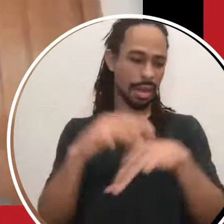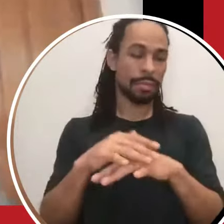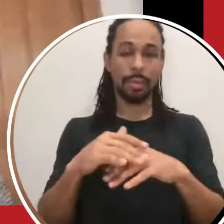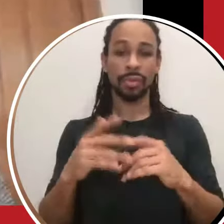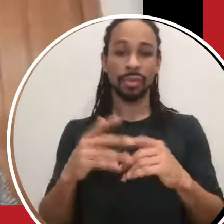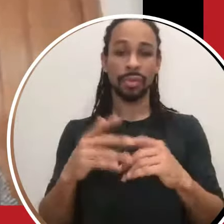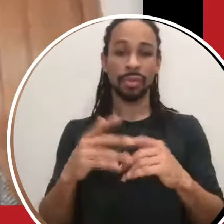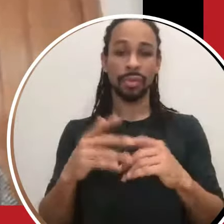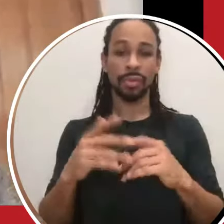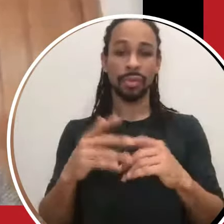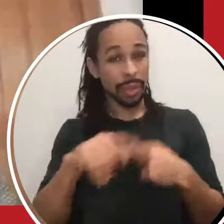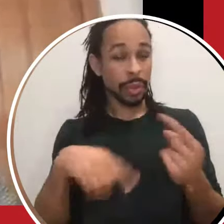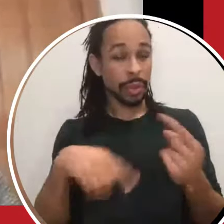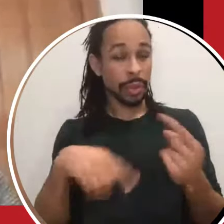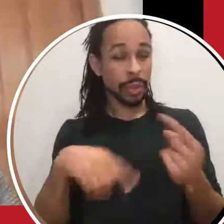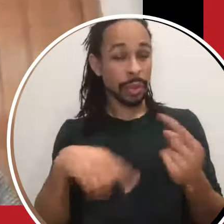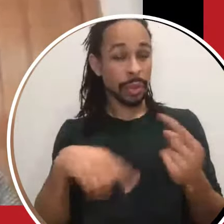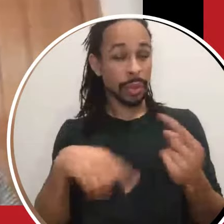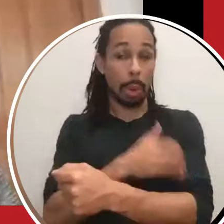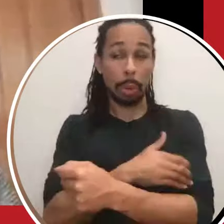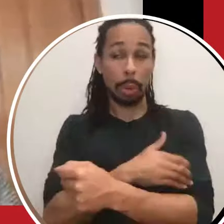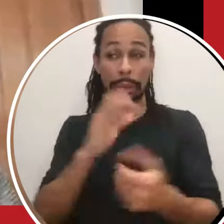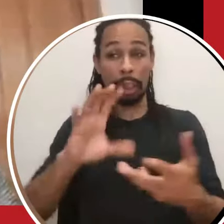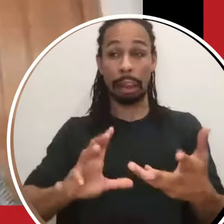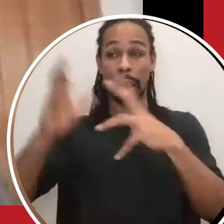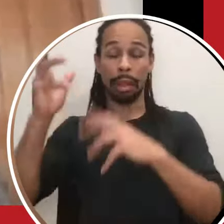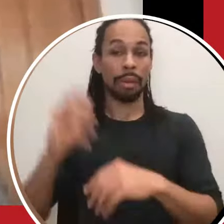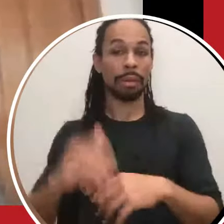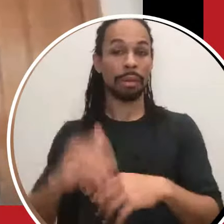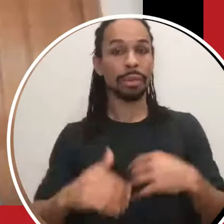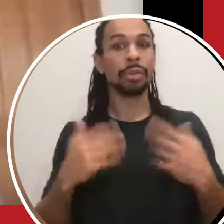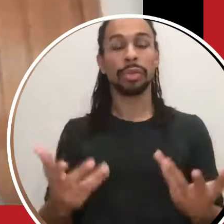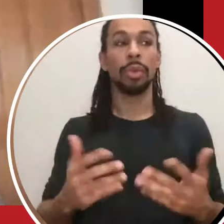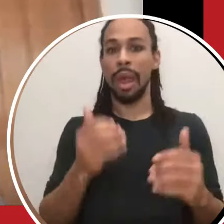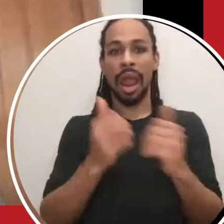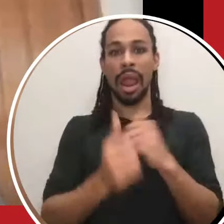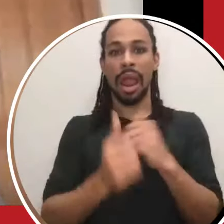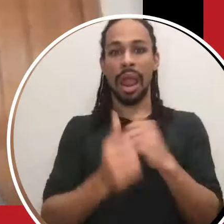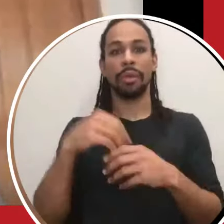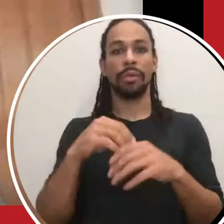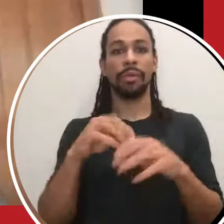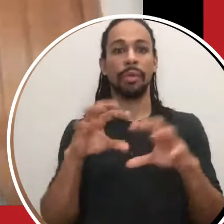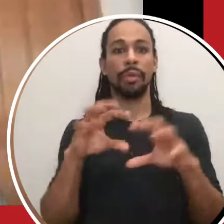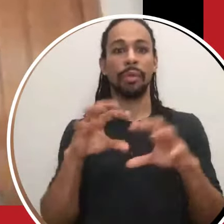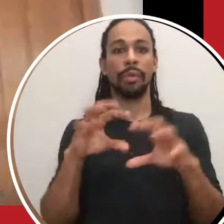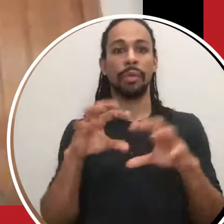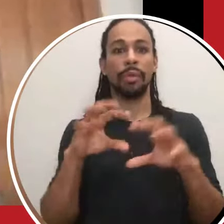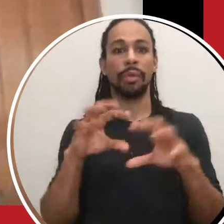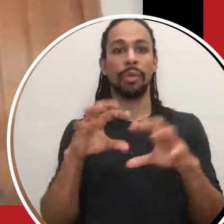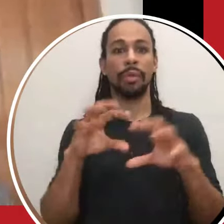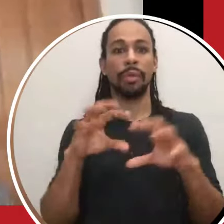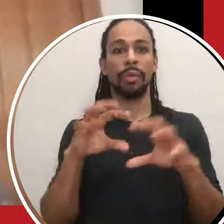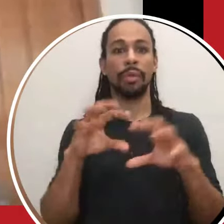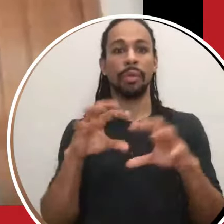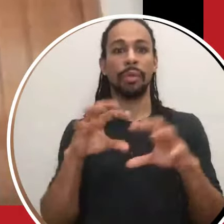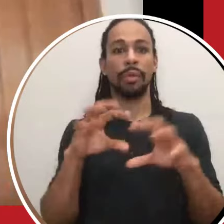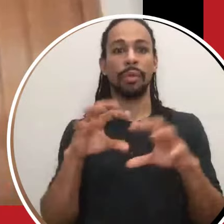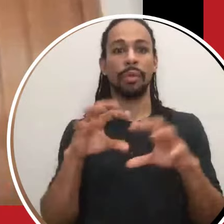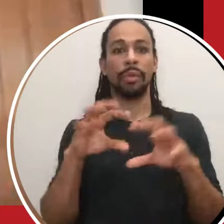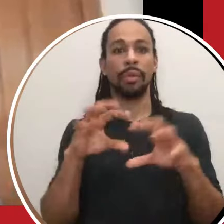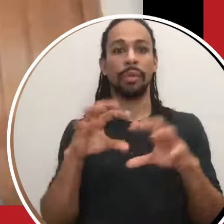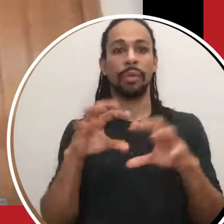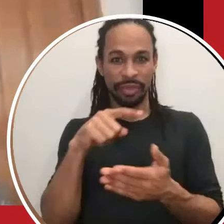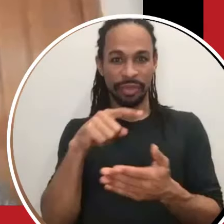movements around the world should be thinking about these questions, because why not? Why should, you know, movements consign themselves to being